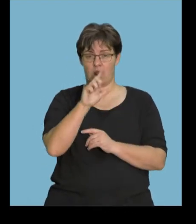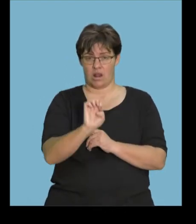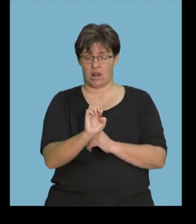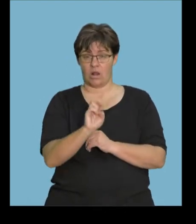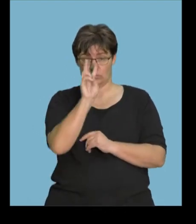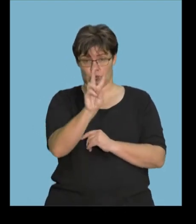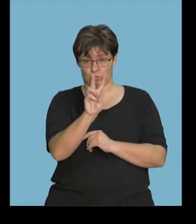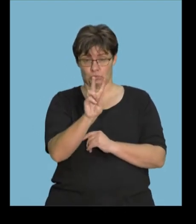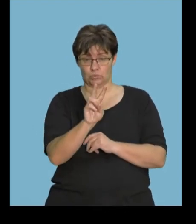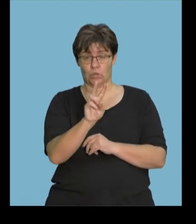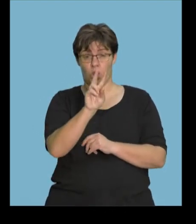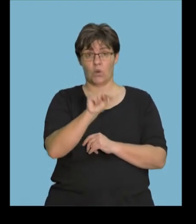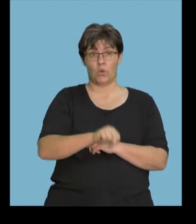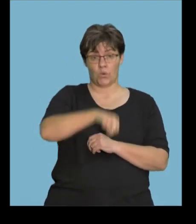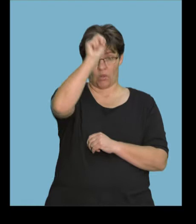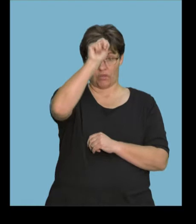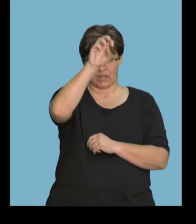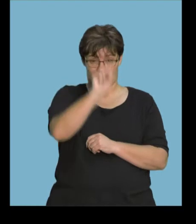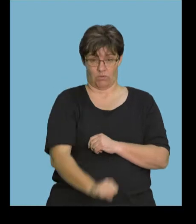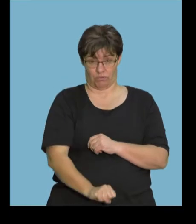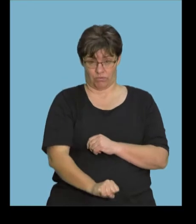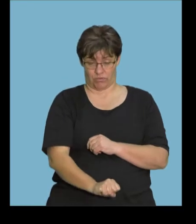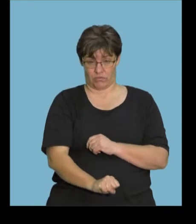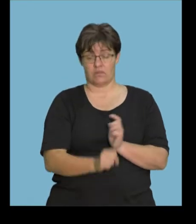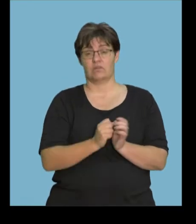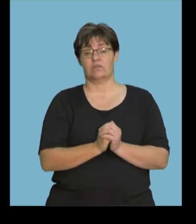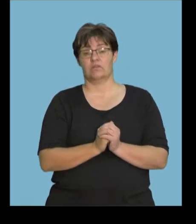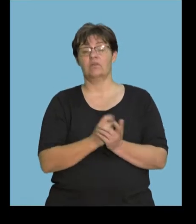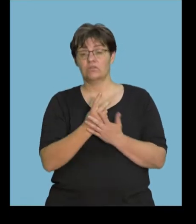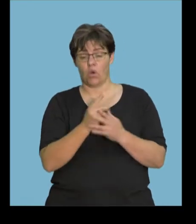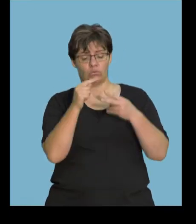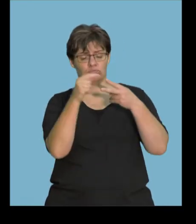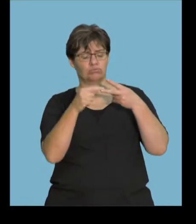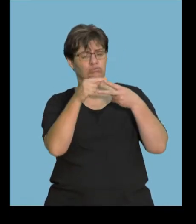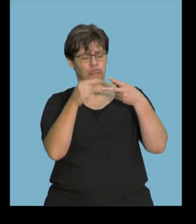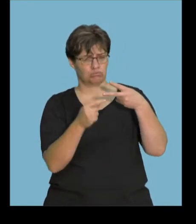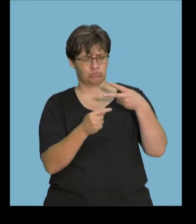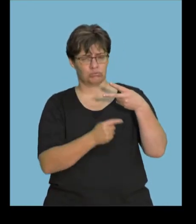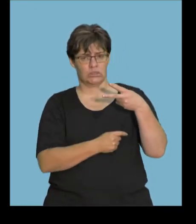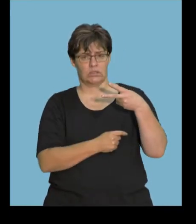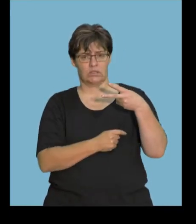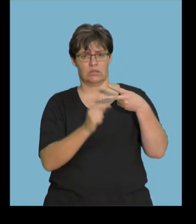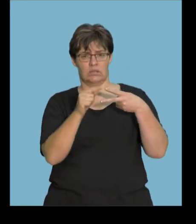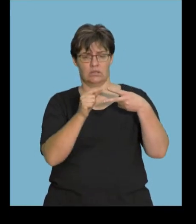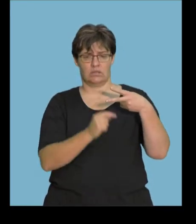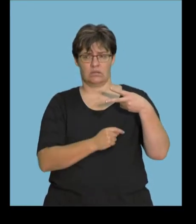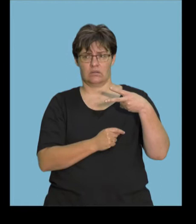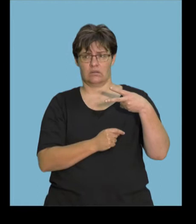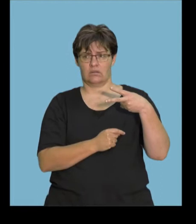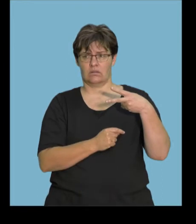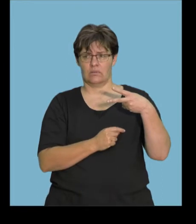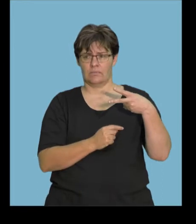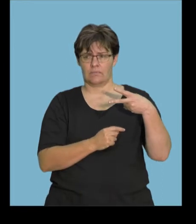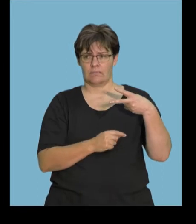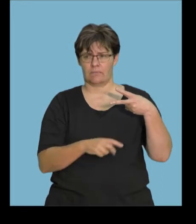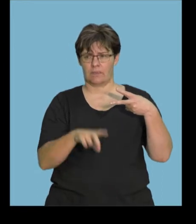Pole and the South Pole. Now the term that describes the existence of the two poles is the term